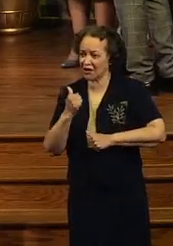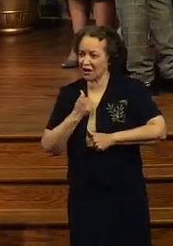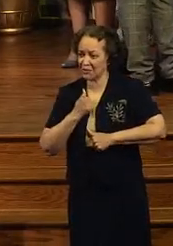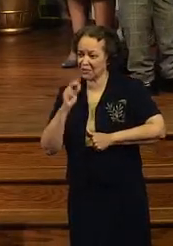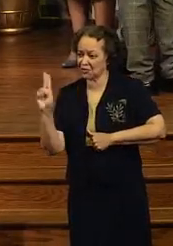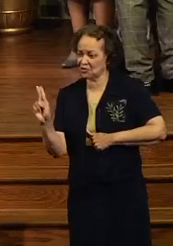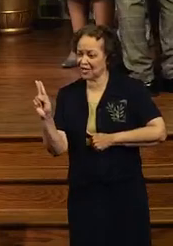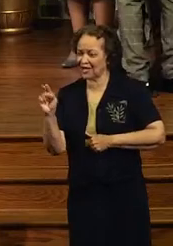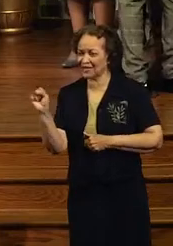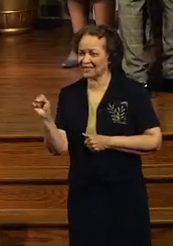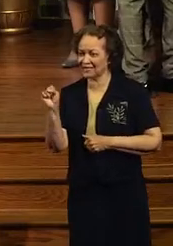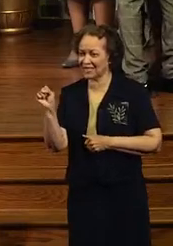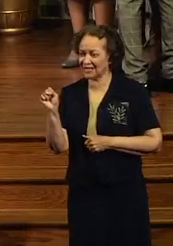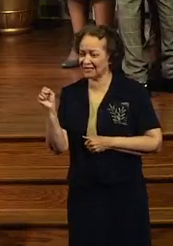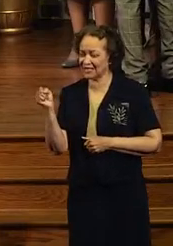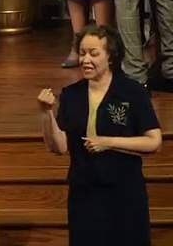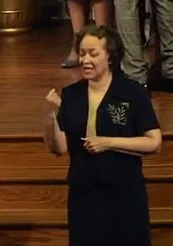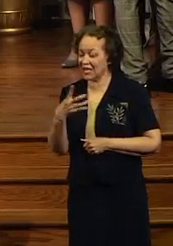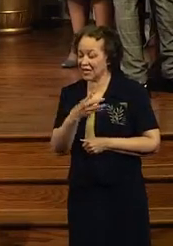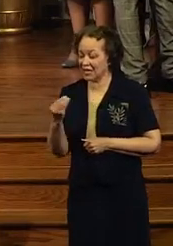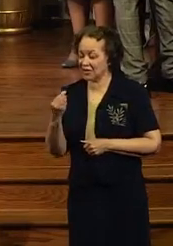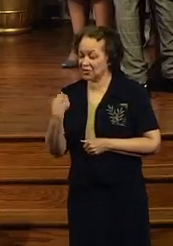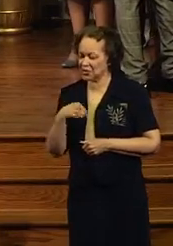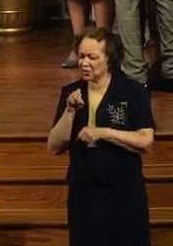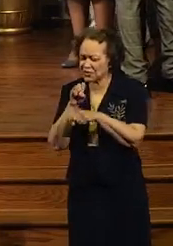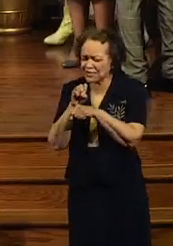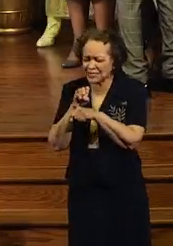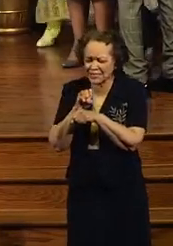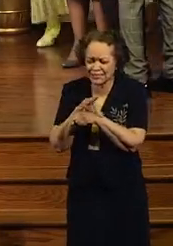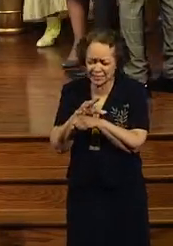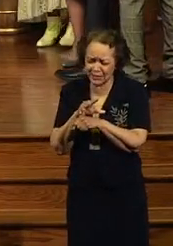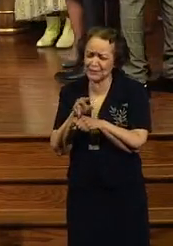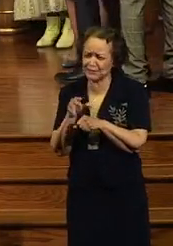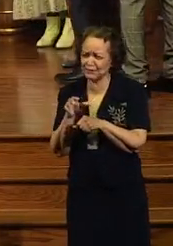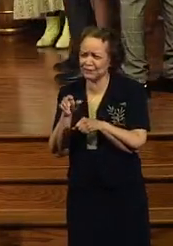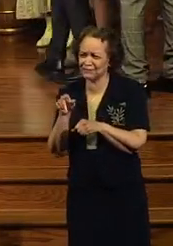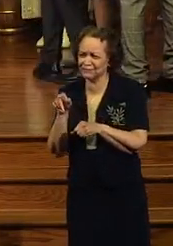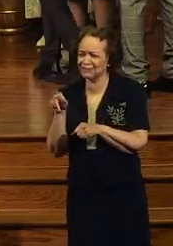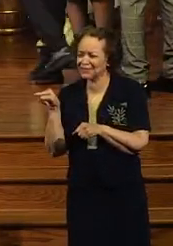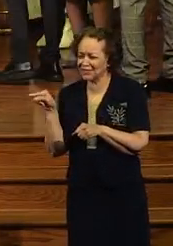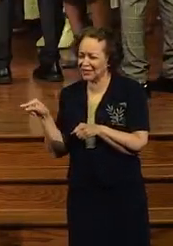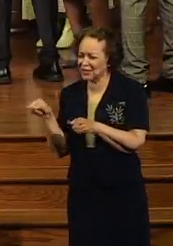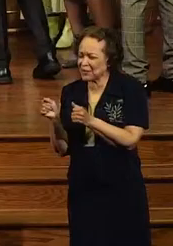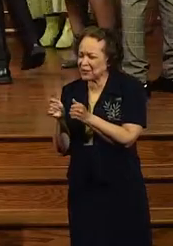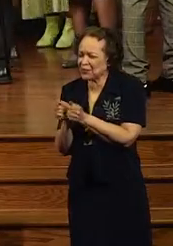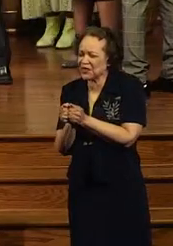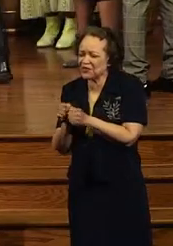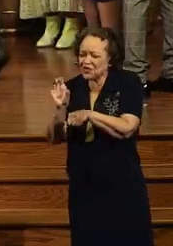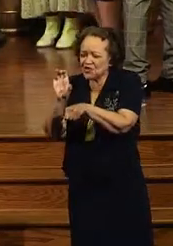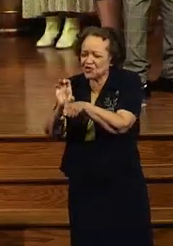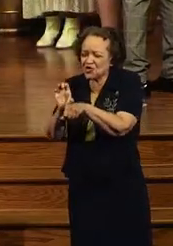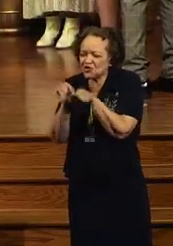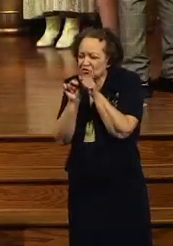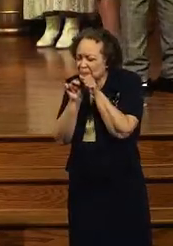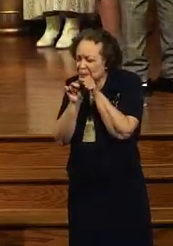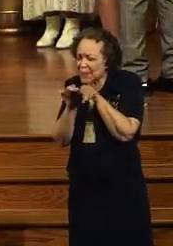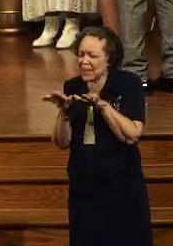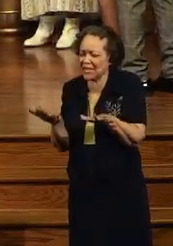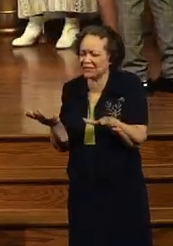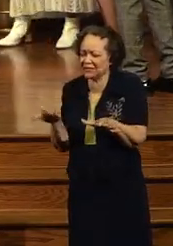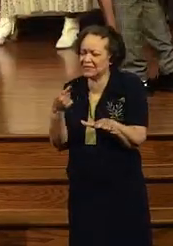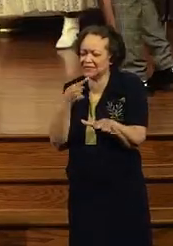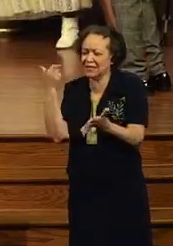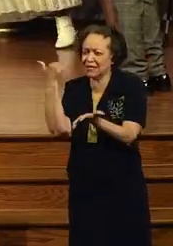States, and we want to send him off with his church family's blessing. Is that all right, everybody? I want all, come on, say